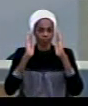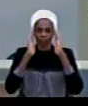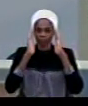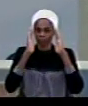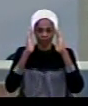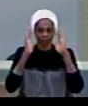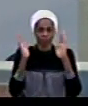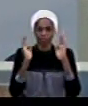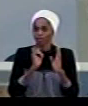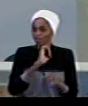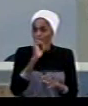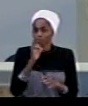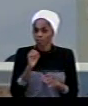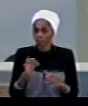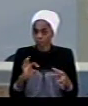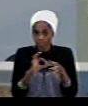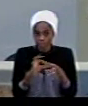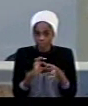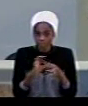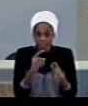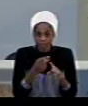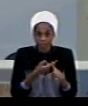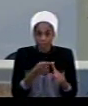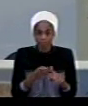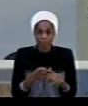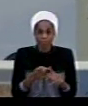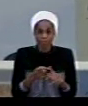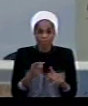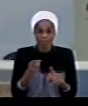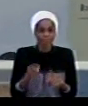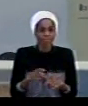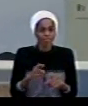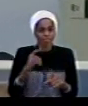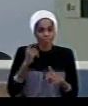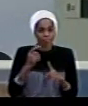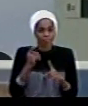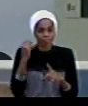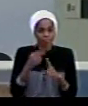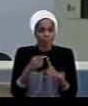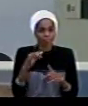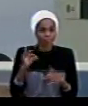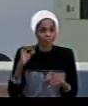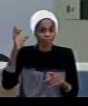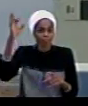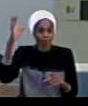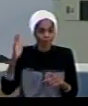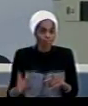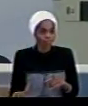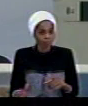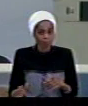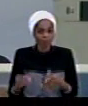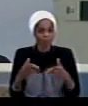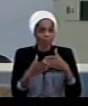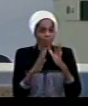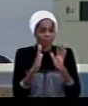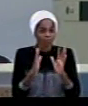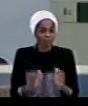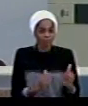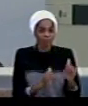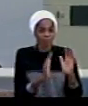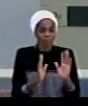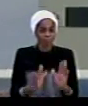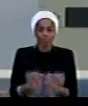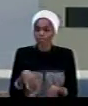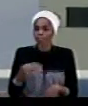are hearing this, the sound of the voice of the preacher, of the apostle, just pay